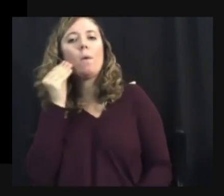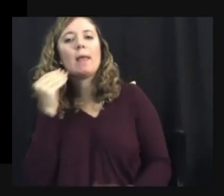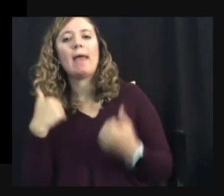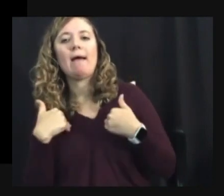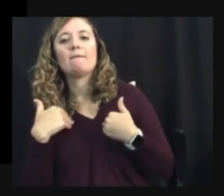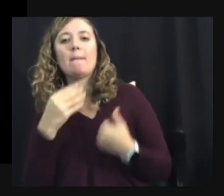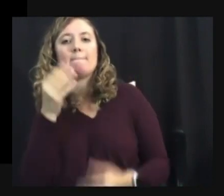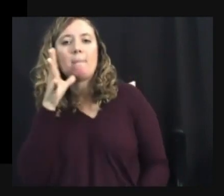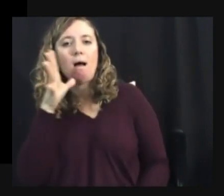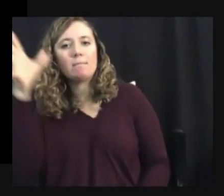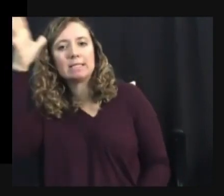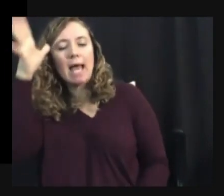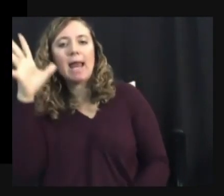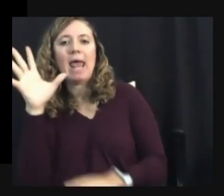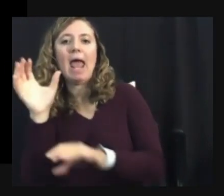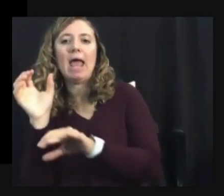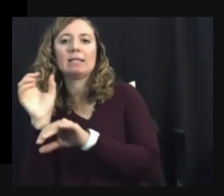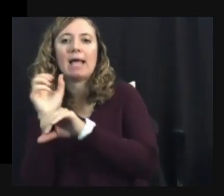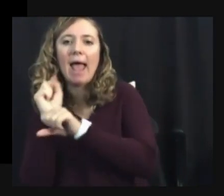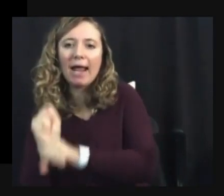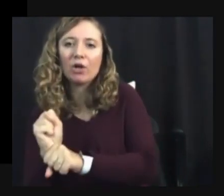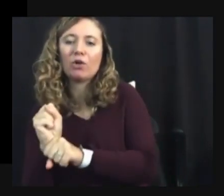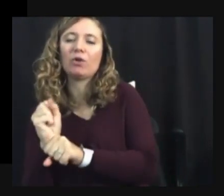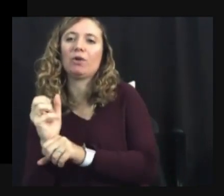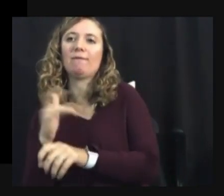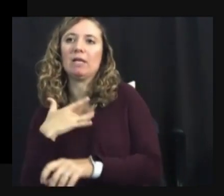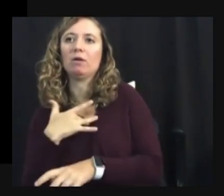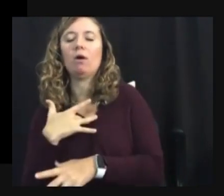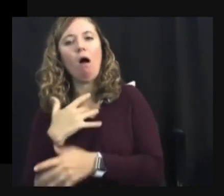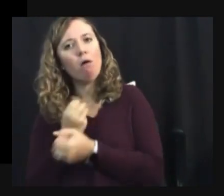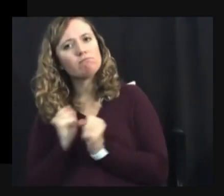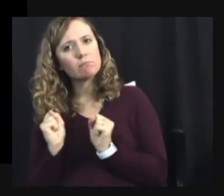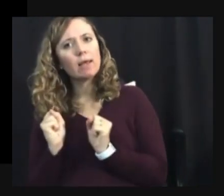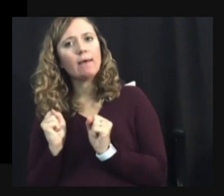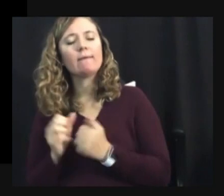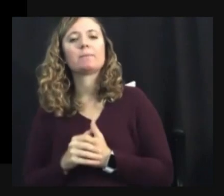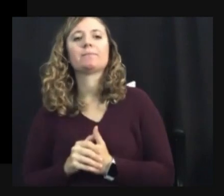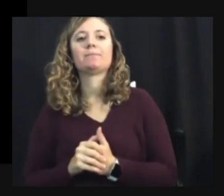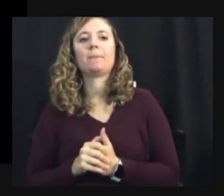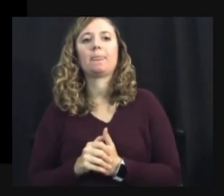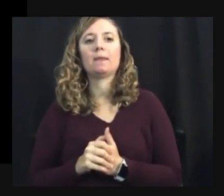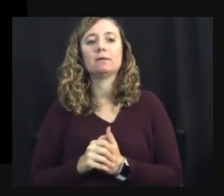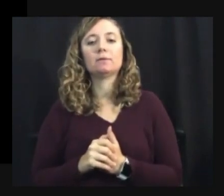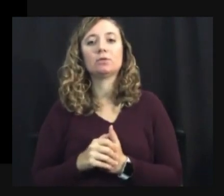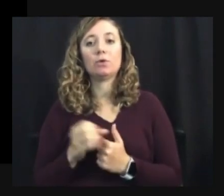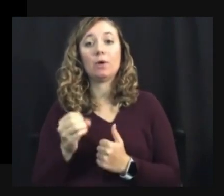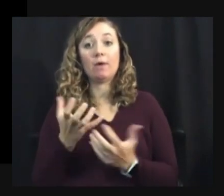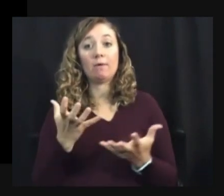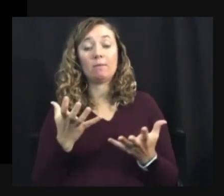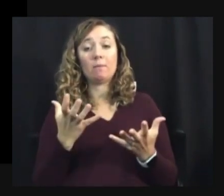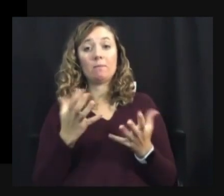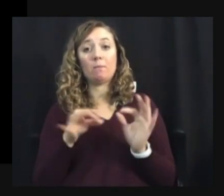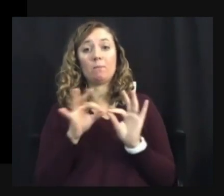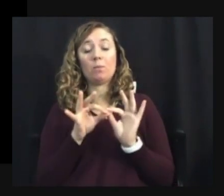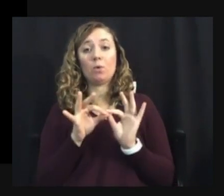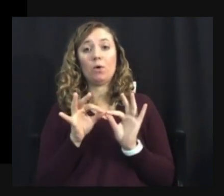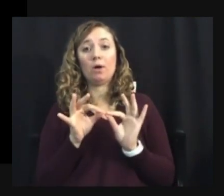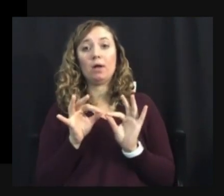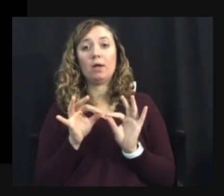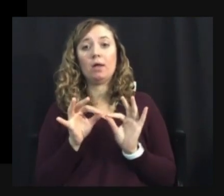themselves. So that's an important keep in mind. To